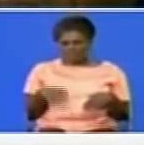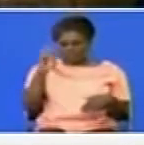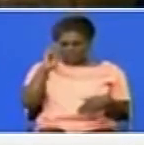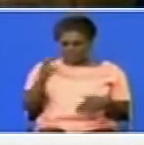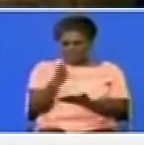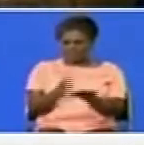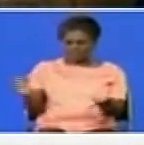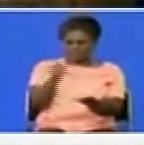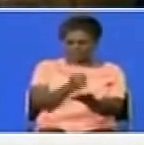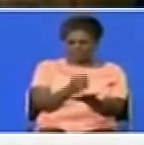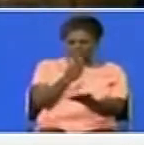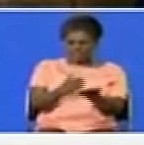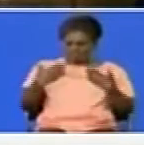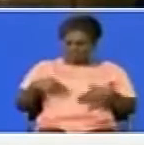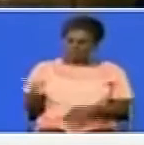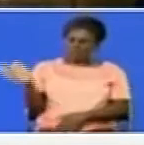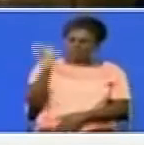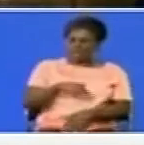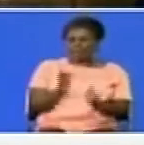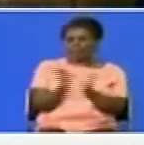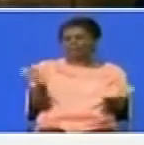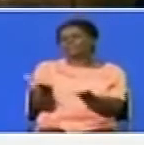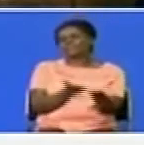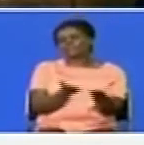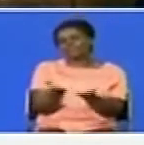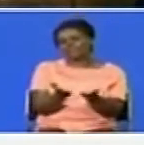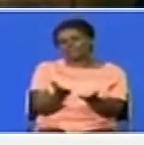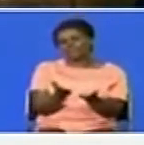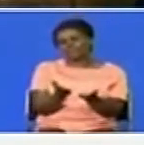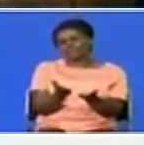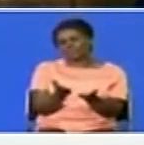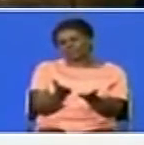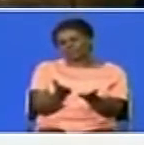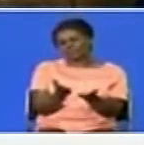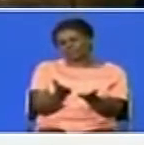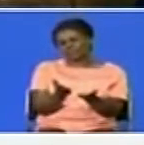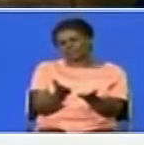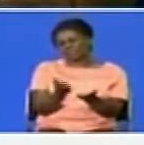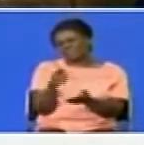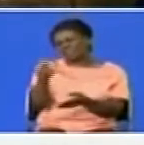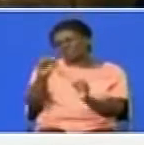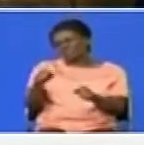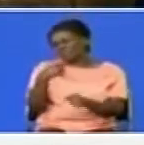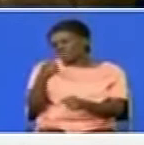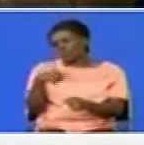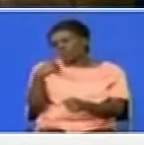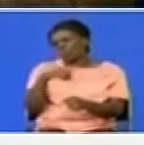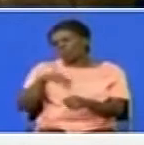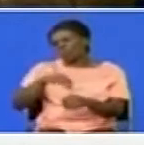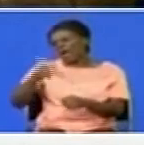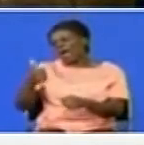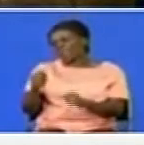appointments. We saw some people make a comeback to the public service. Can you look into your crystal ball tonight, David, and tell us who else we might